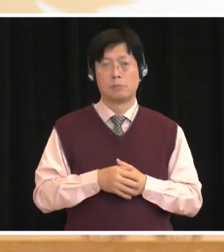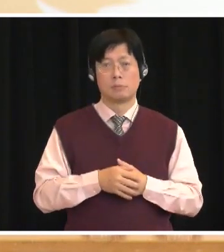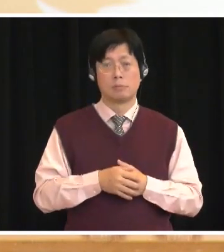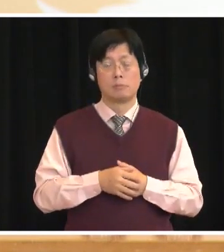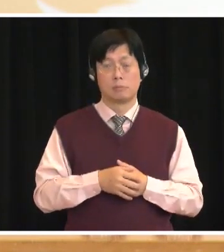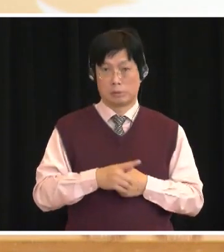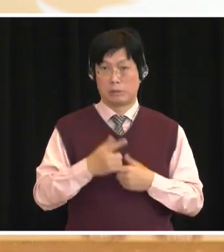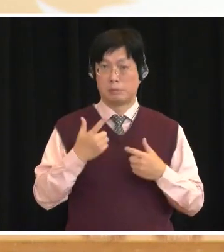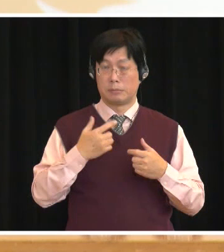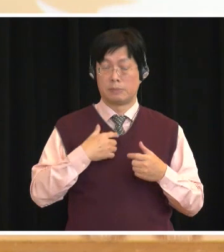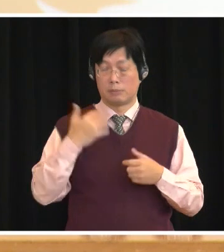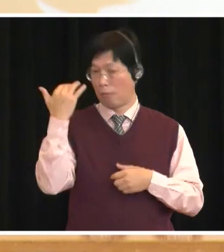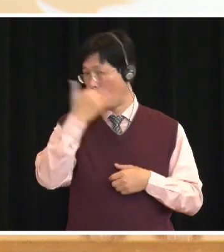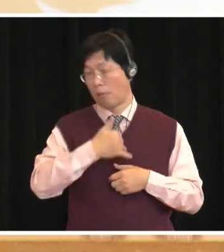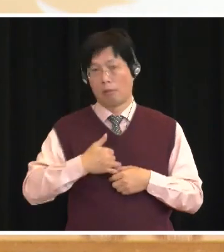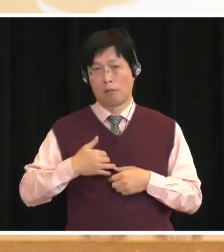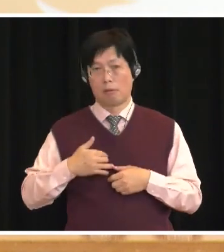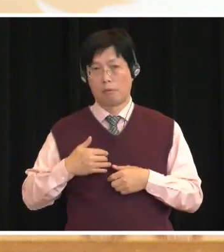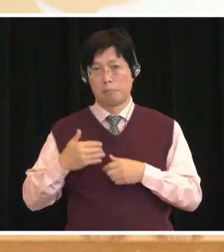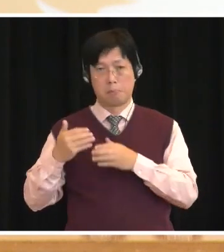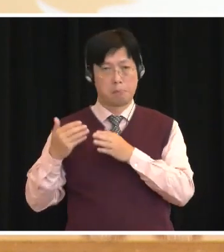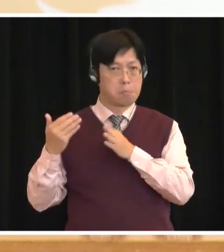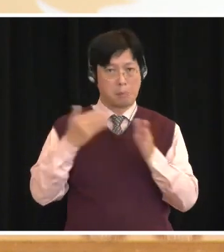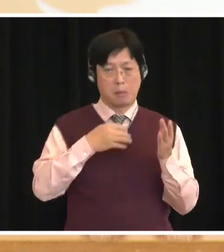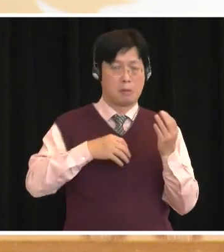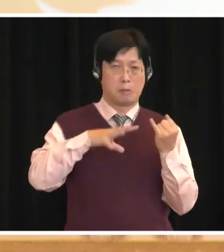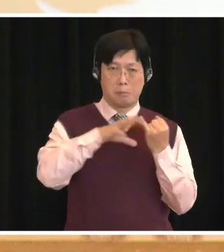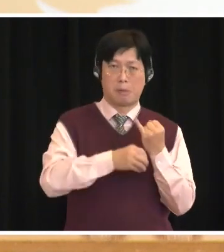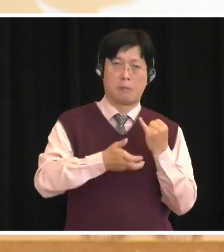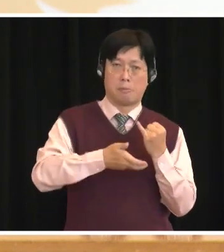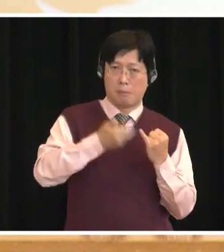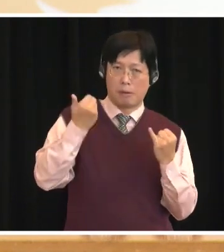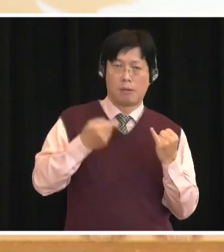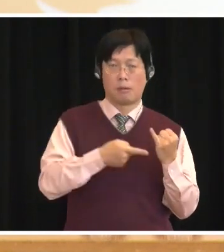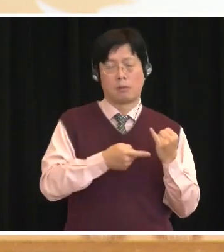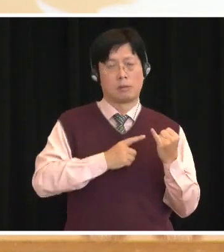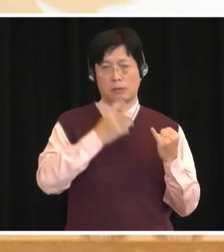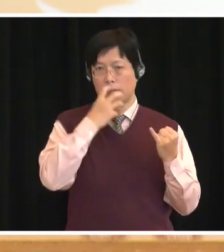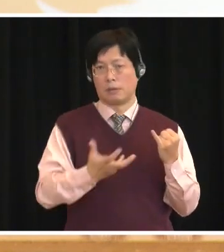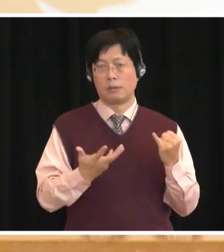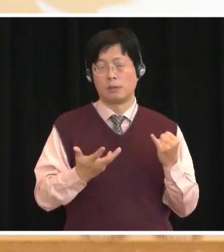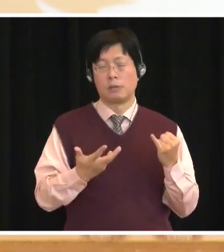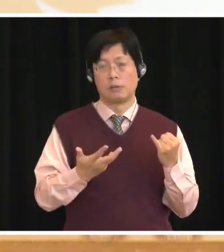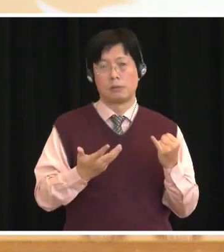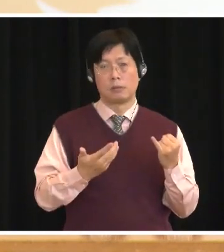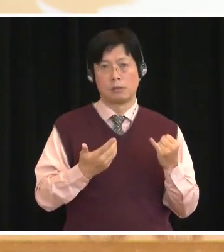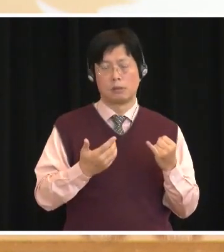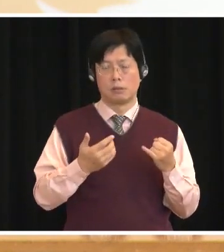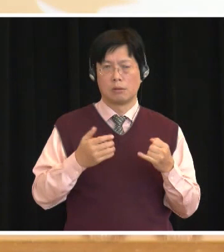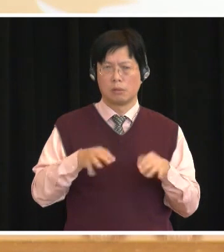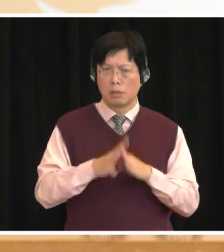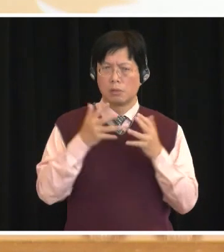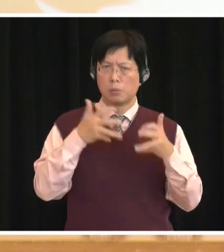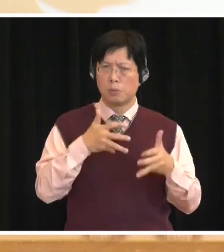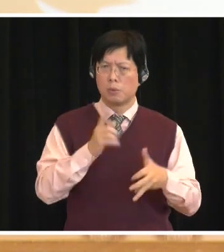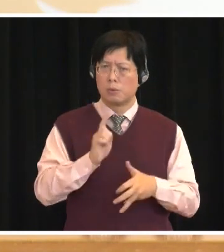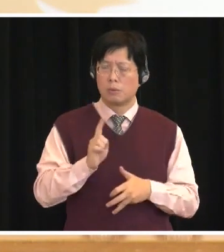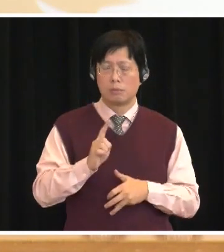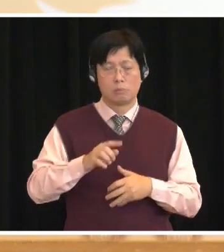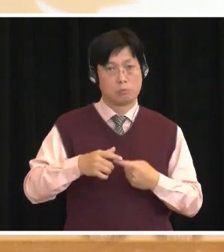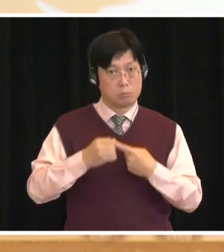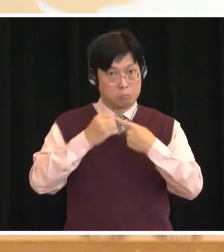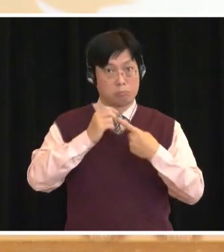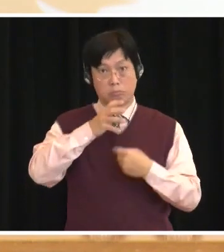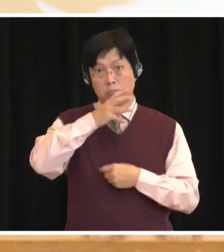is interviewed, a starter most likely by the police? Are there special rooms